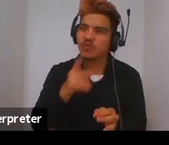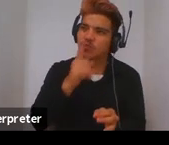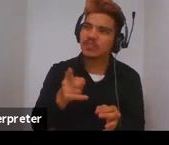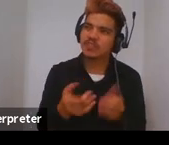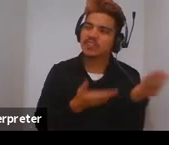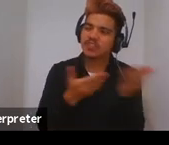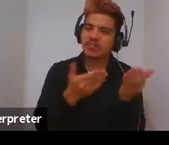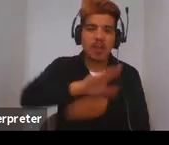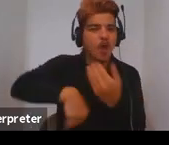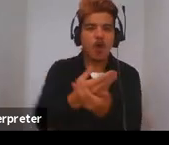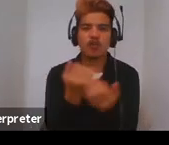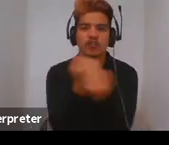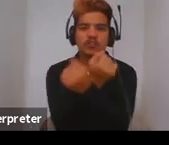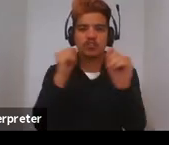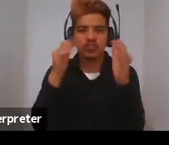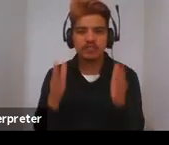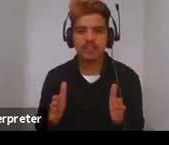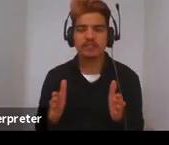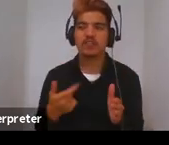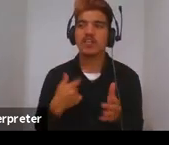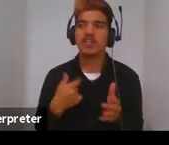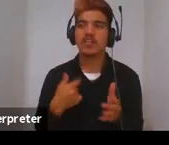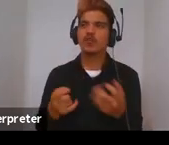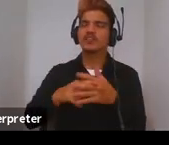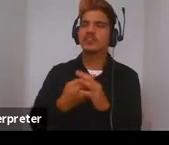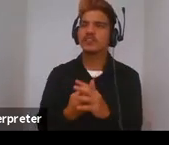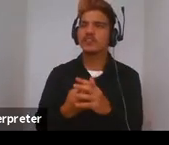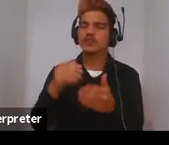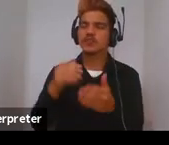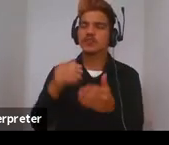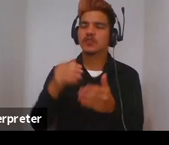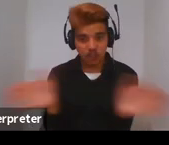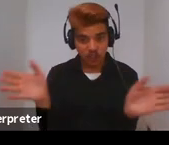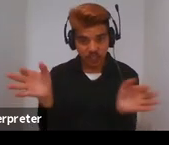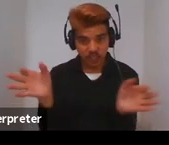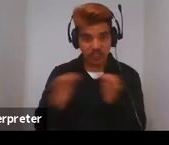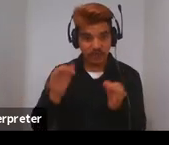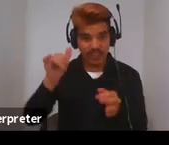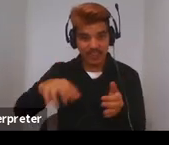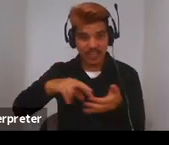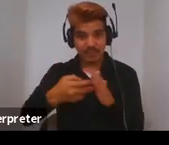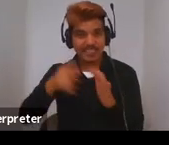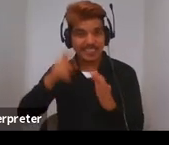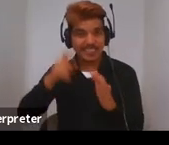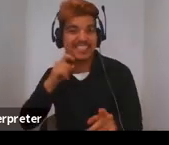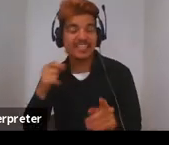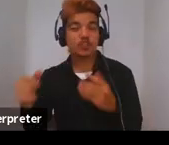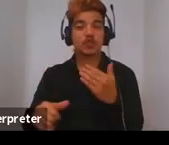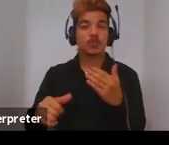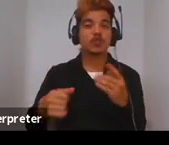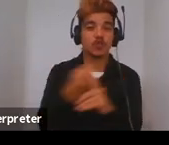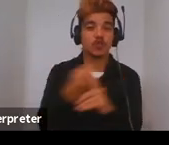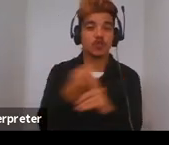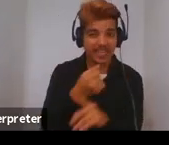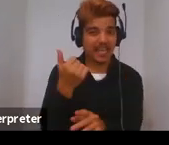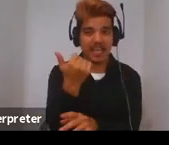all survivors. So I wanted to start with a general definition that means that sexual assault is any